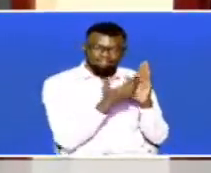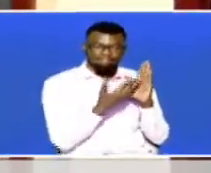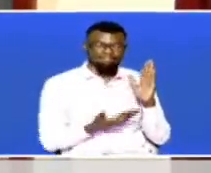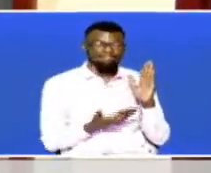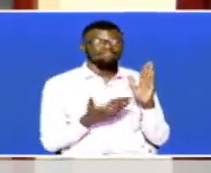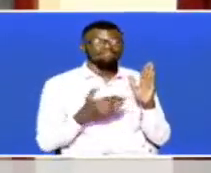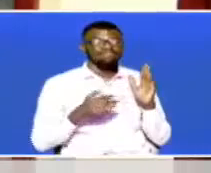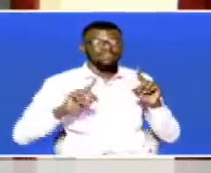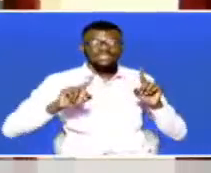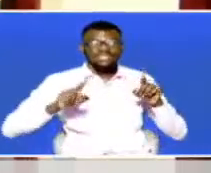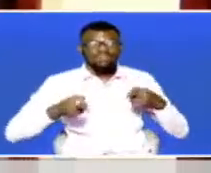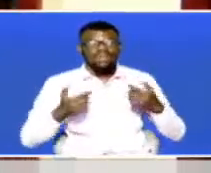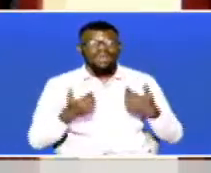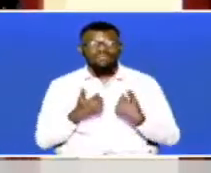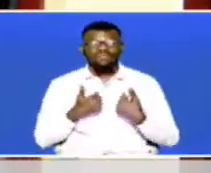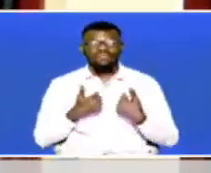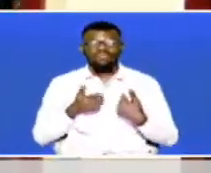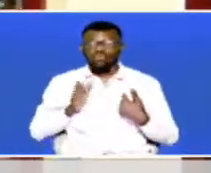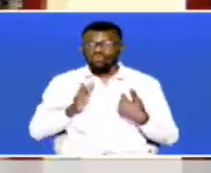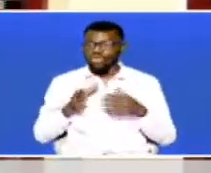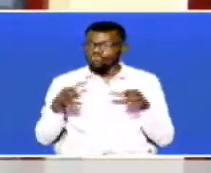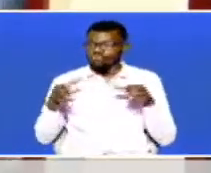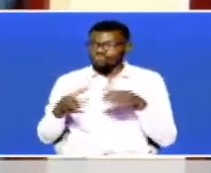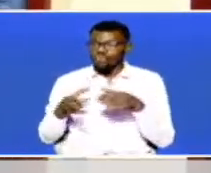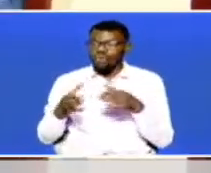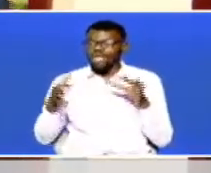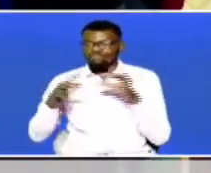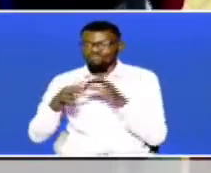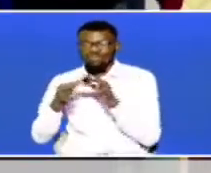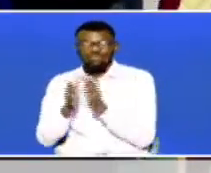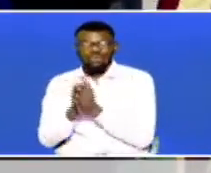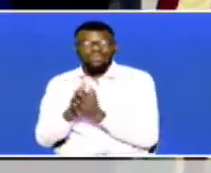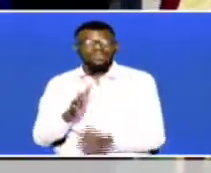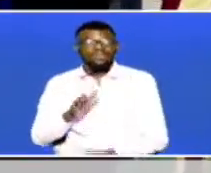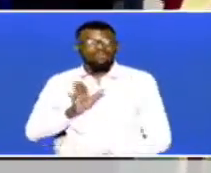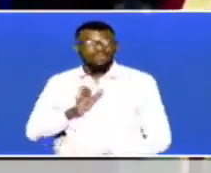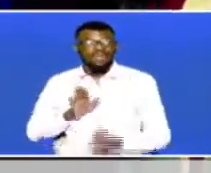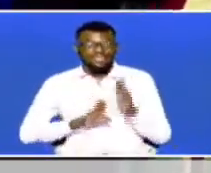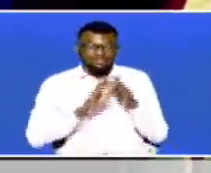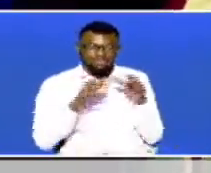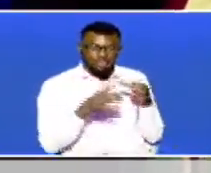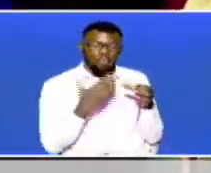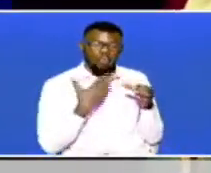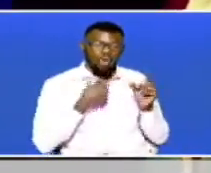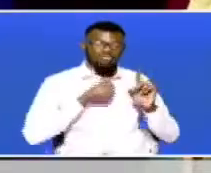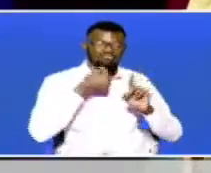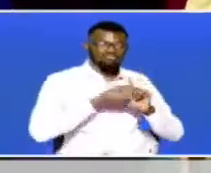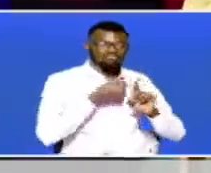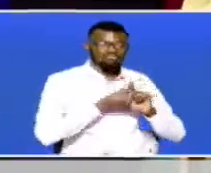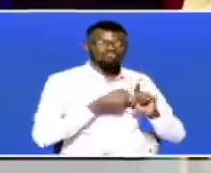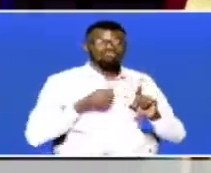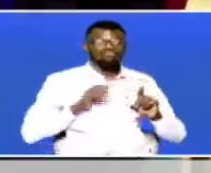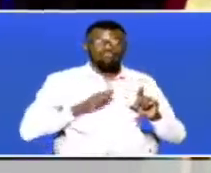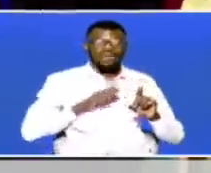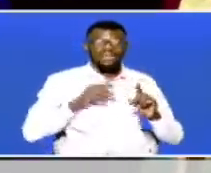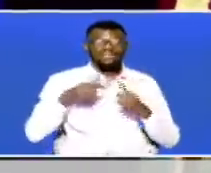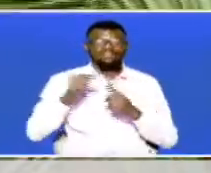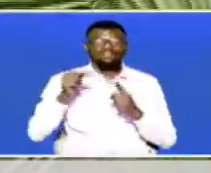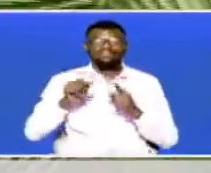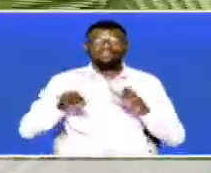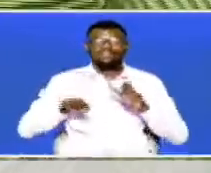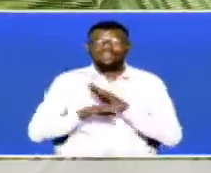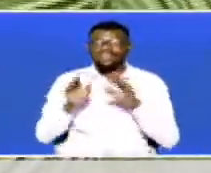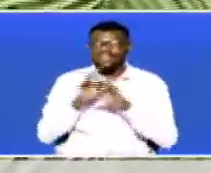same. The Azimio Women League has partnered with Maendeleo Wanawake to push for a woman to be considered for the post to deputize